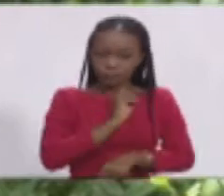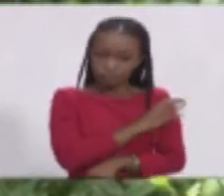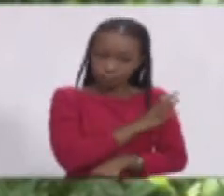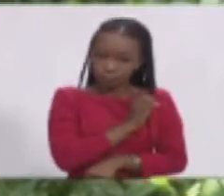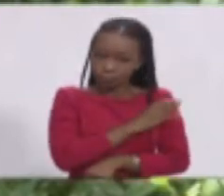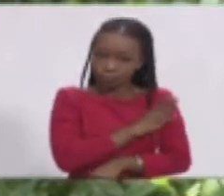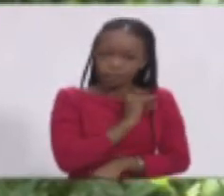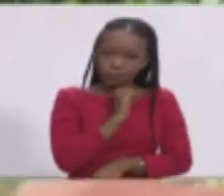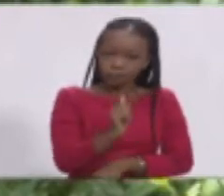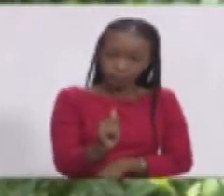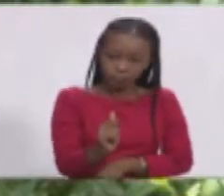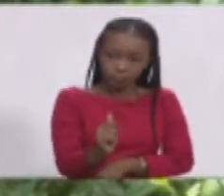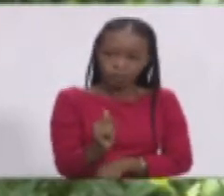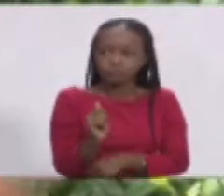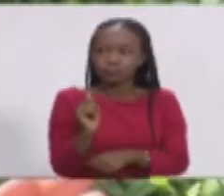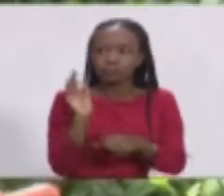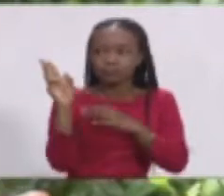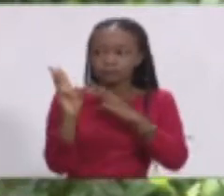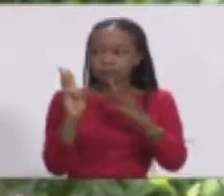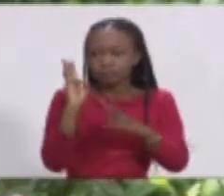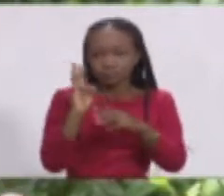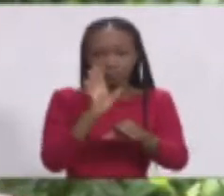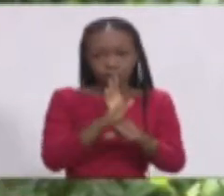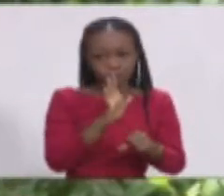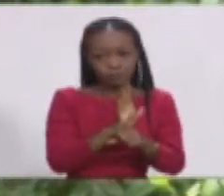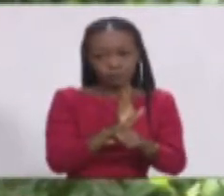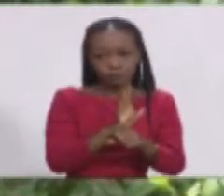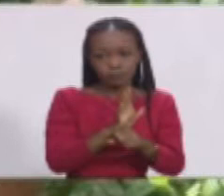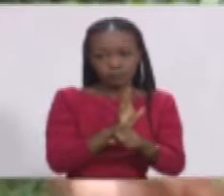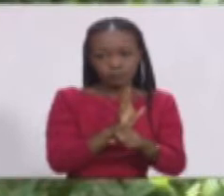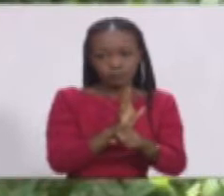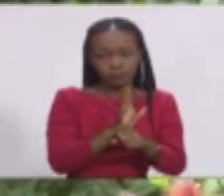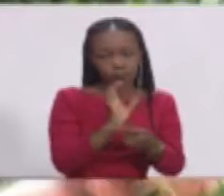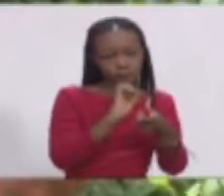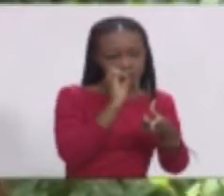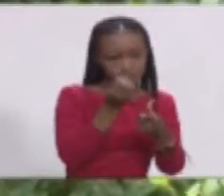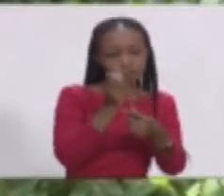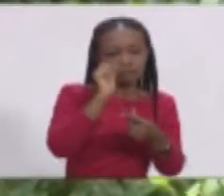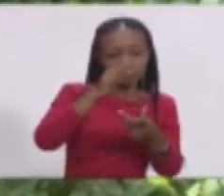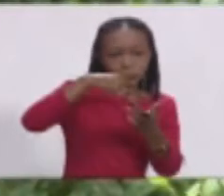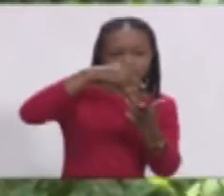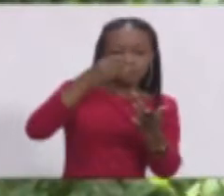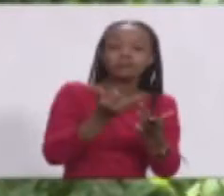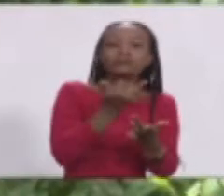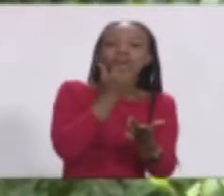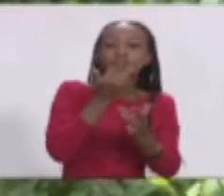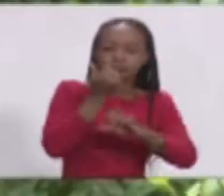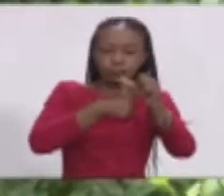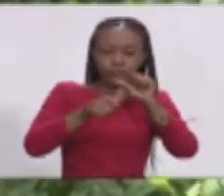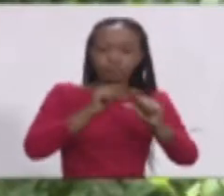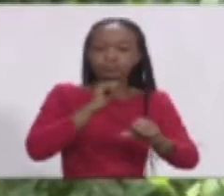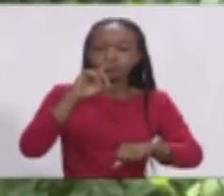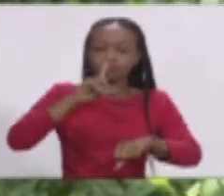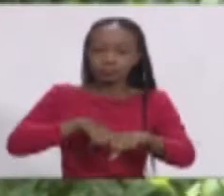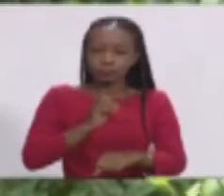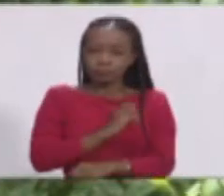don't get worried at all, then you may not take any action or you may take the wrong action. So I would say it's not time to be